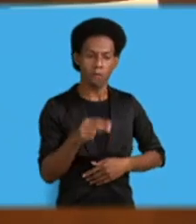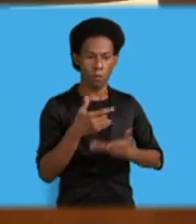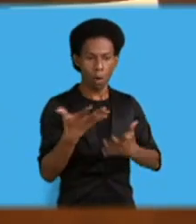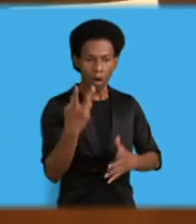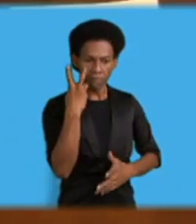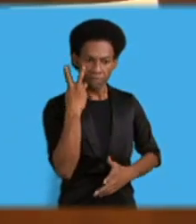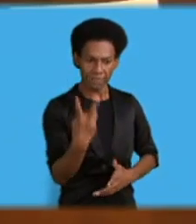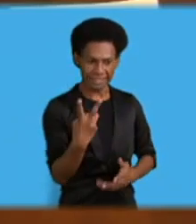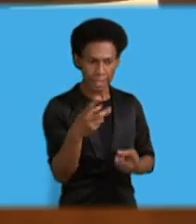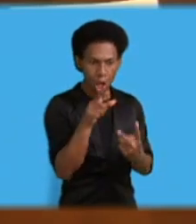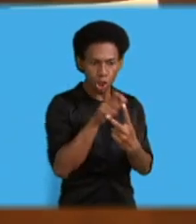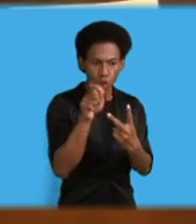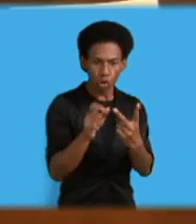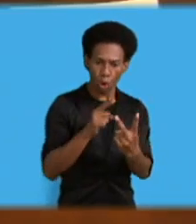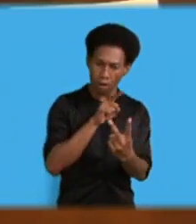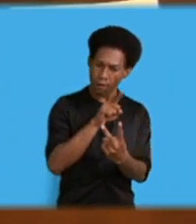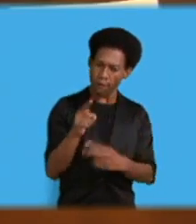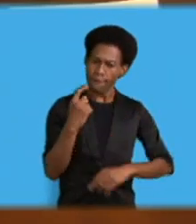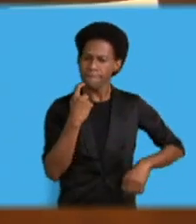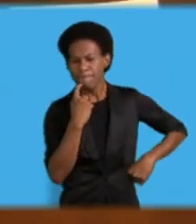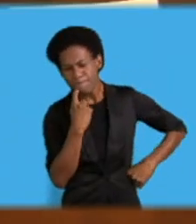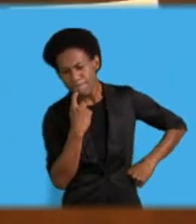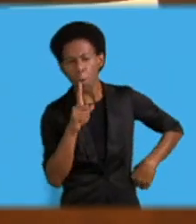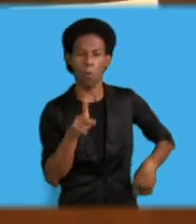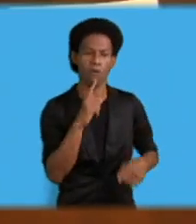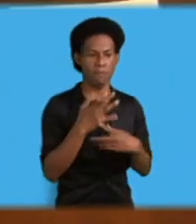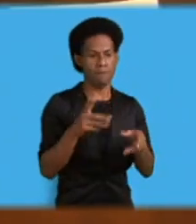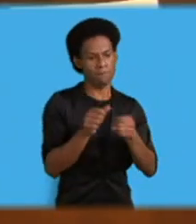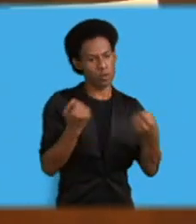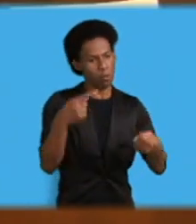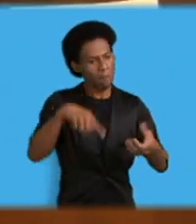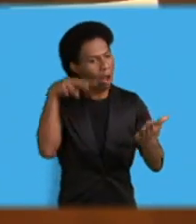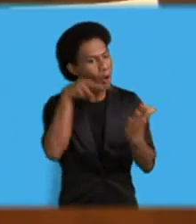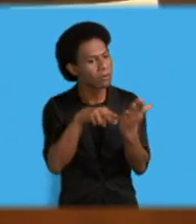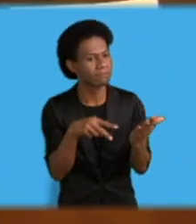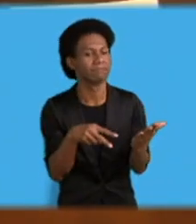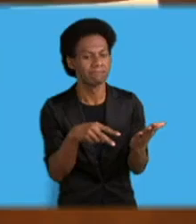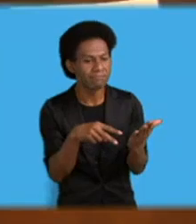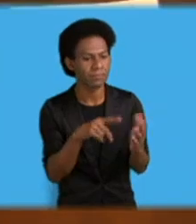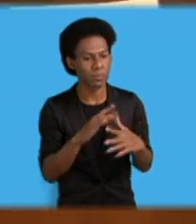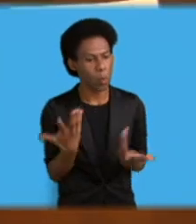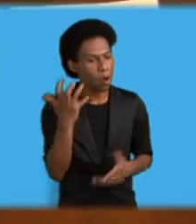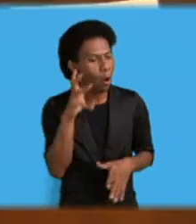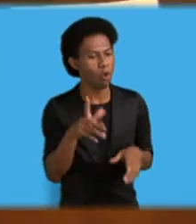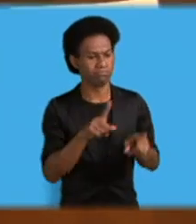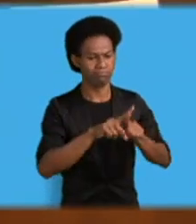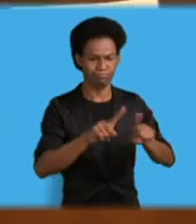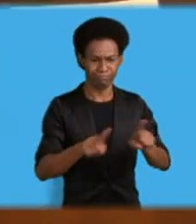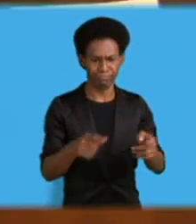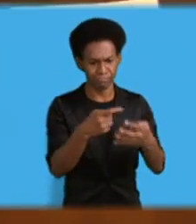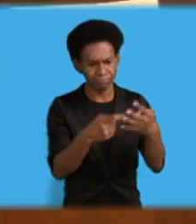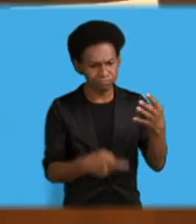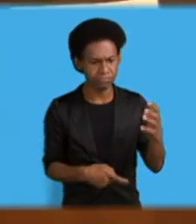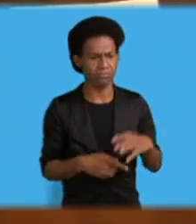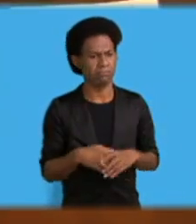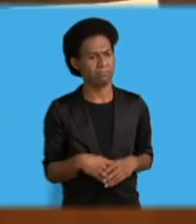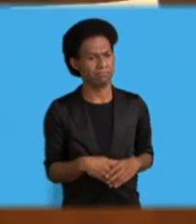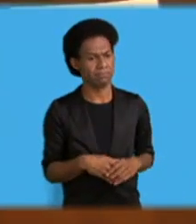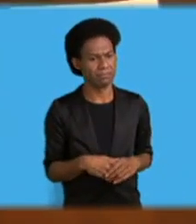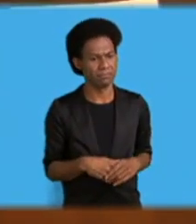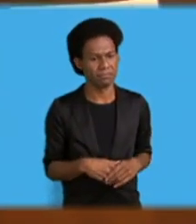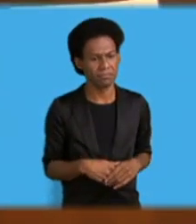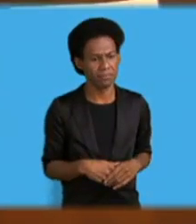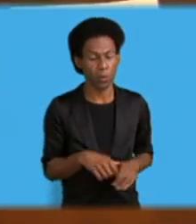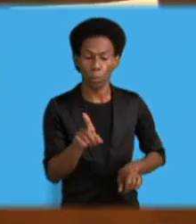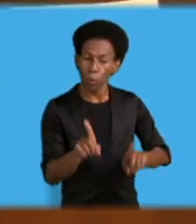the kinds of paper that they should read. I think we should provide, we should respect them. And it's a wish of the people, Madam Speaker,